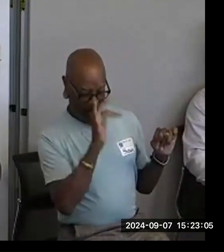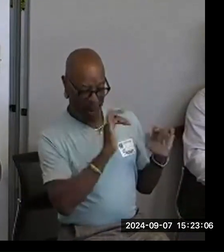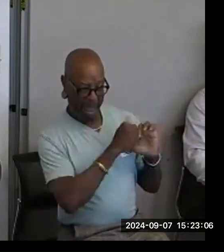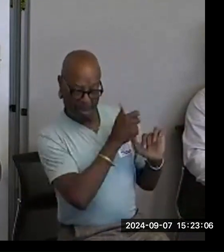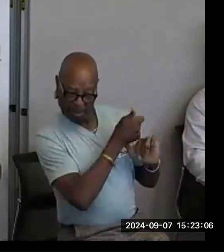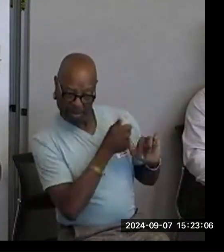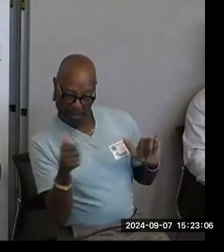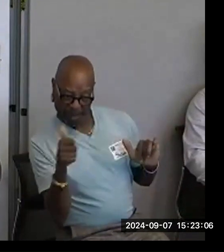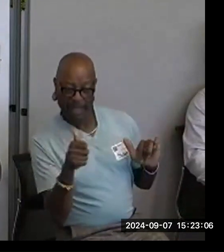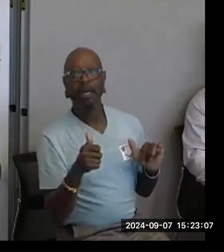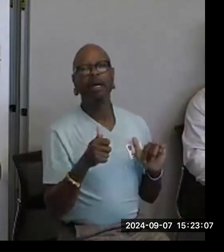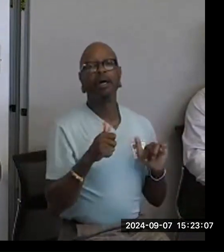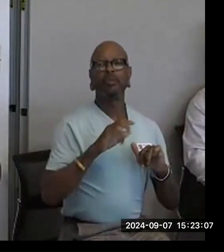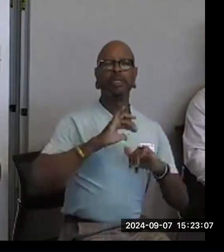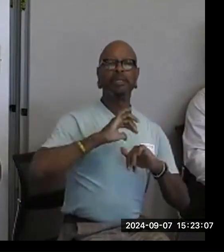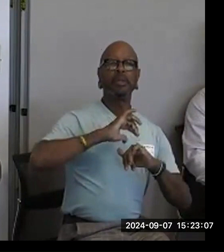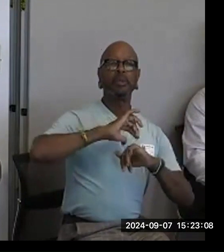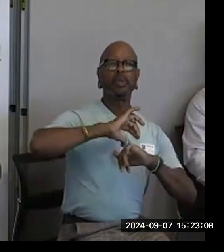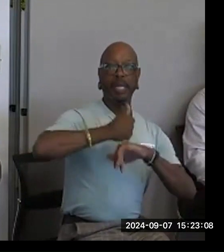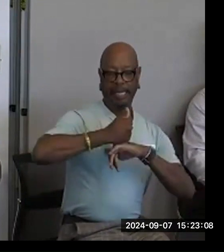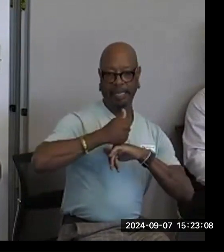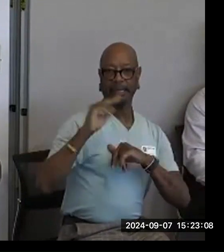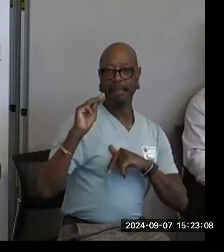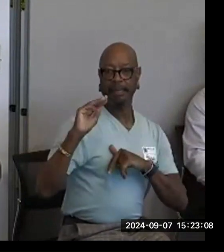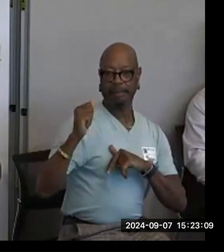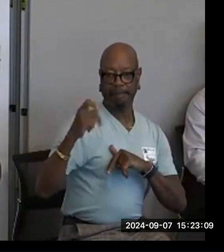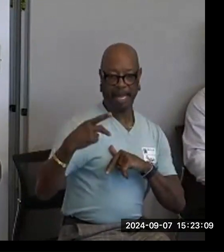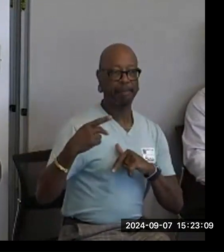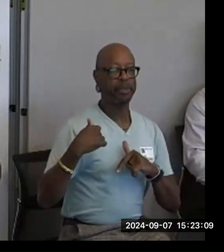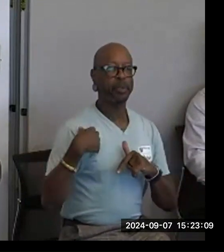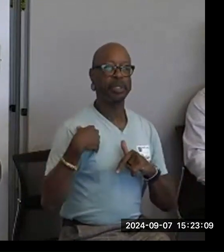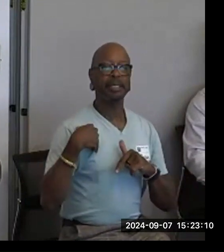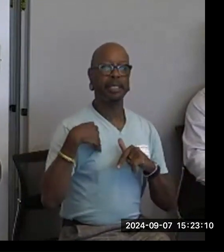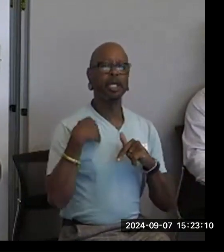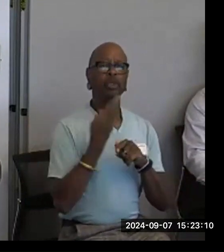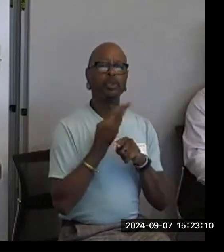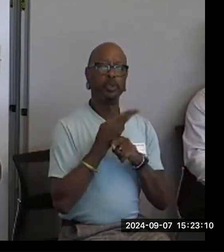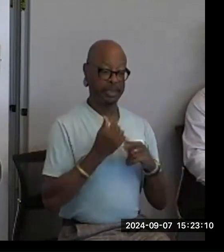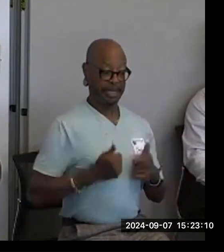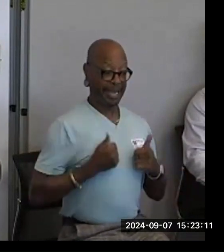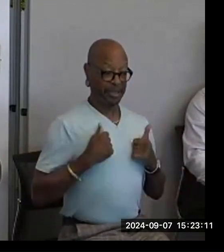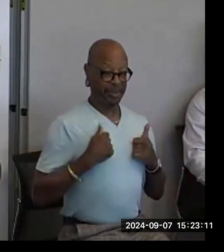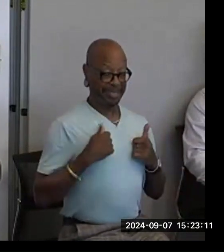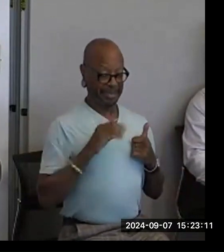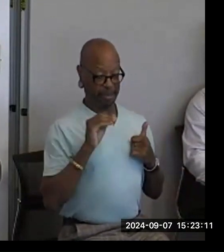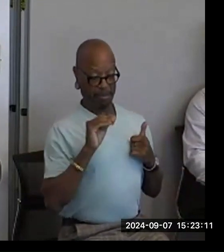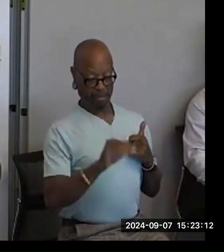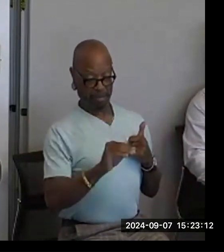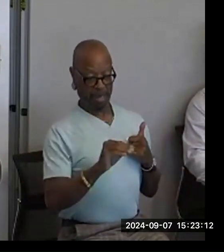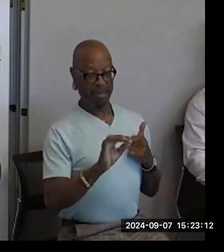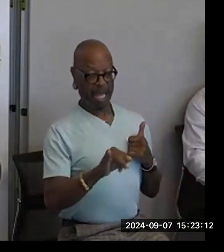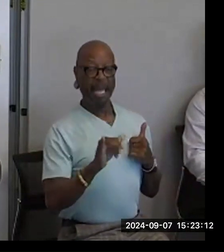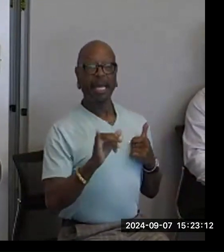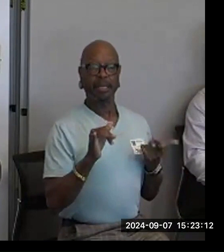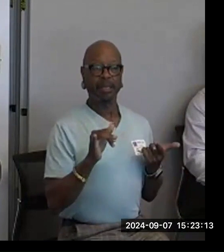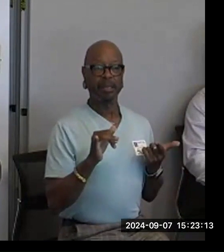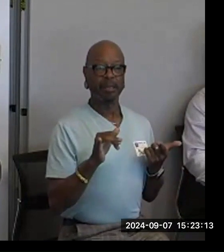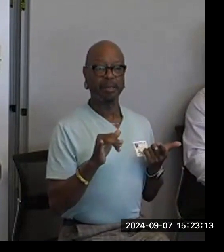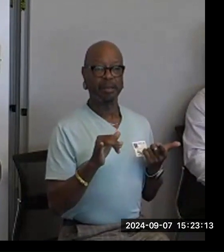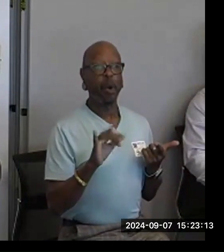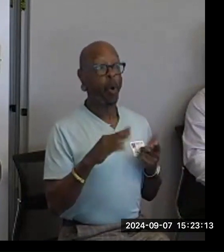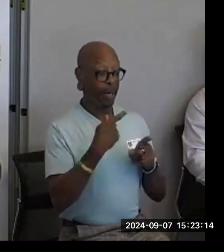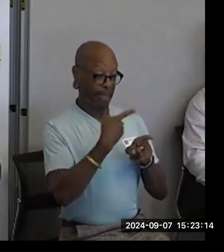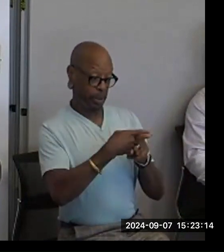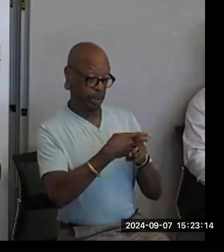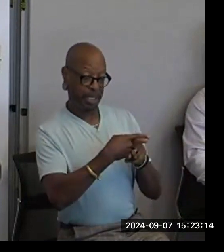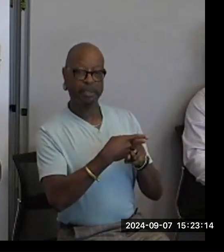map, you only have the one, you enter an address or an intersection, and that's as much as you can do there. But once you've created